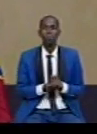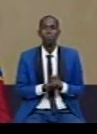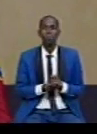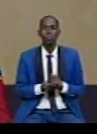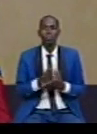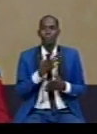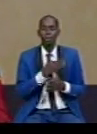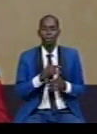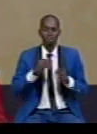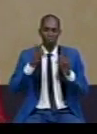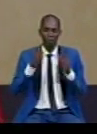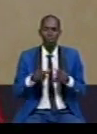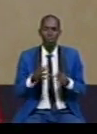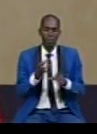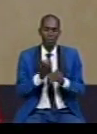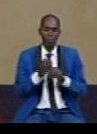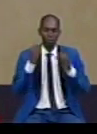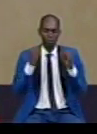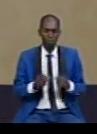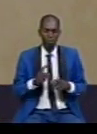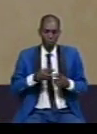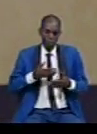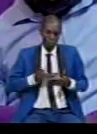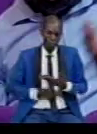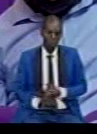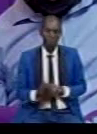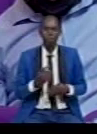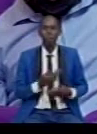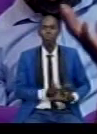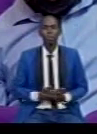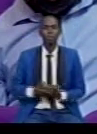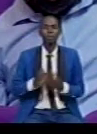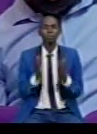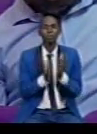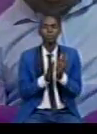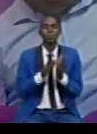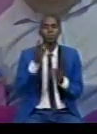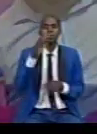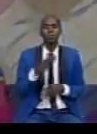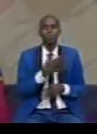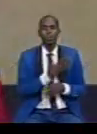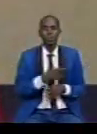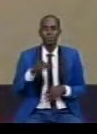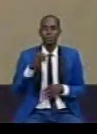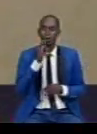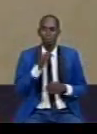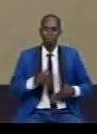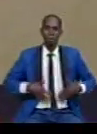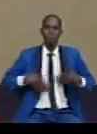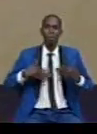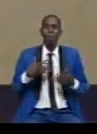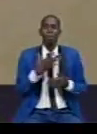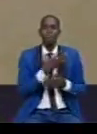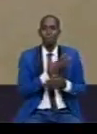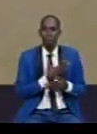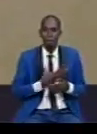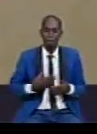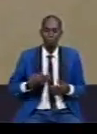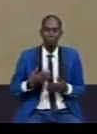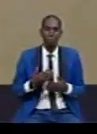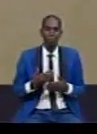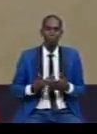I received strength to push out the baby. Praise God. And I am alive. And the fear to get pregnant